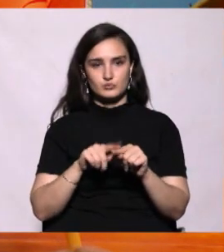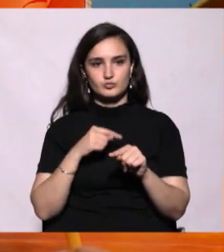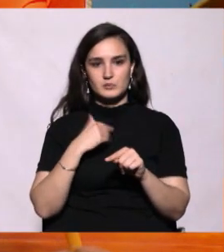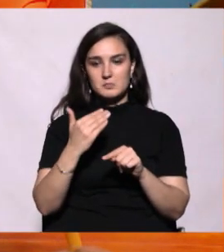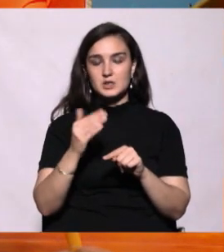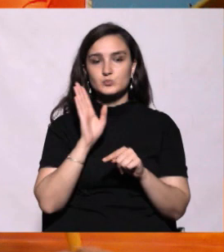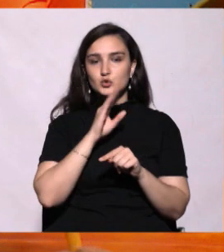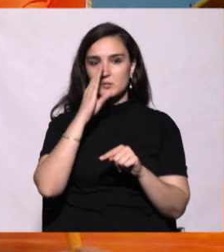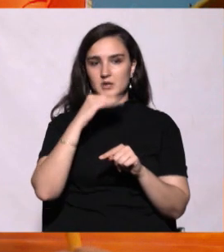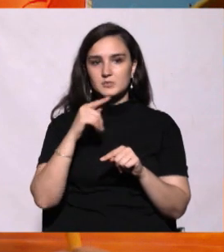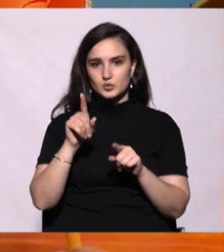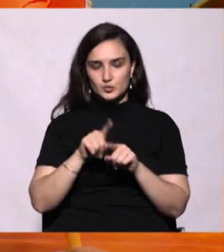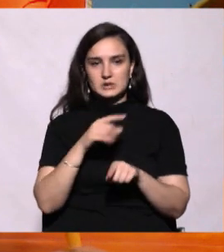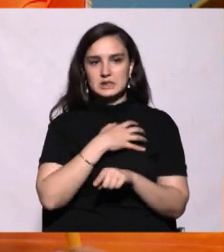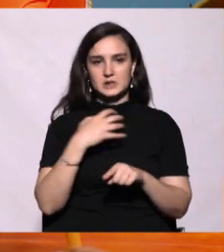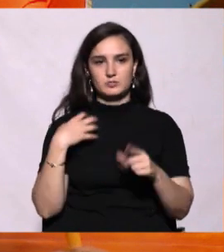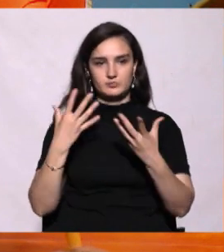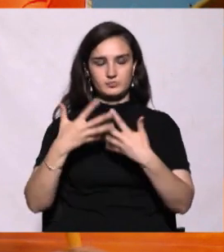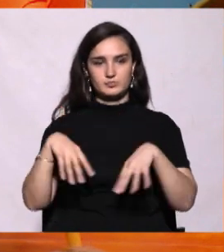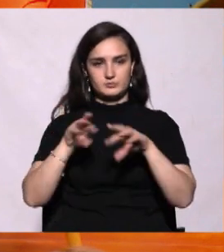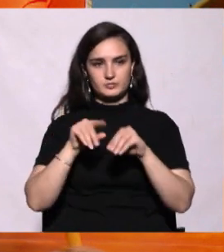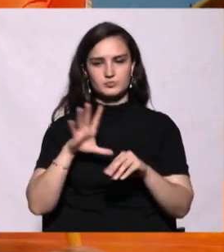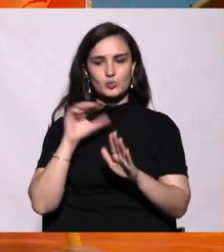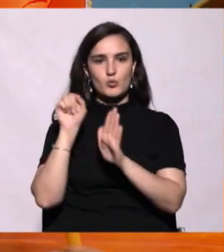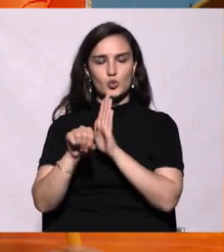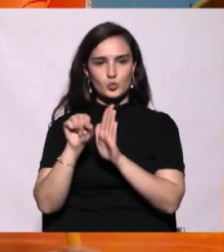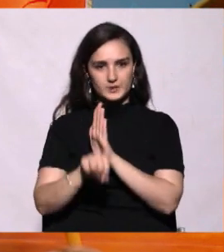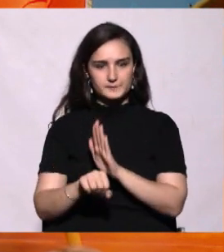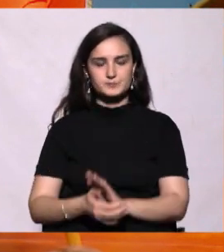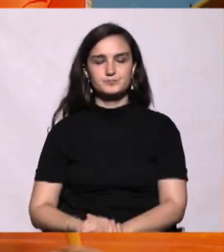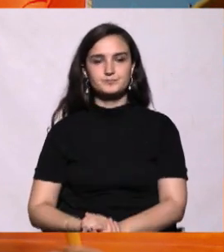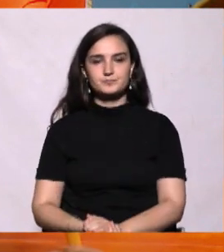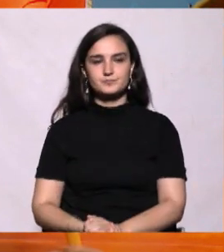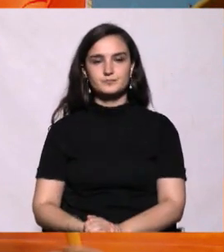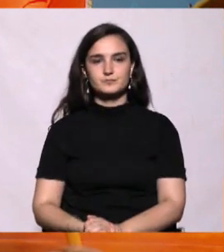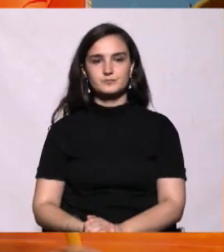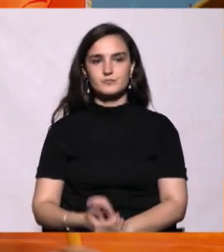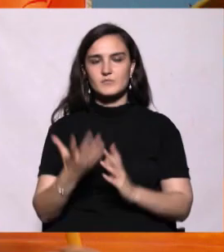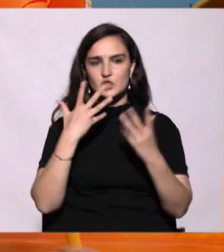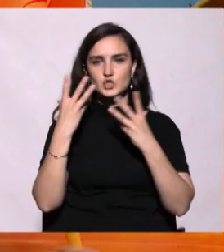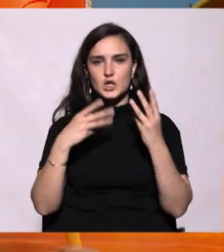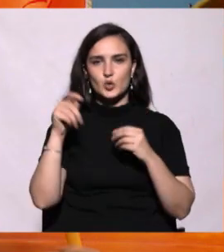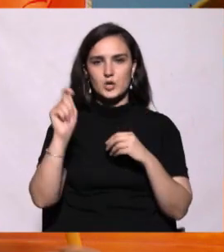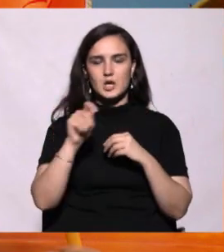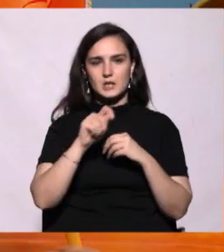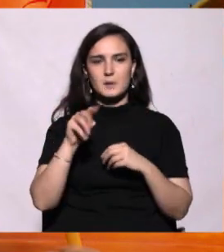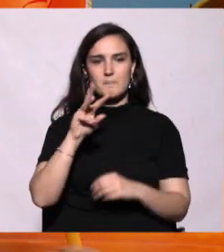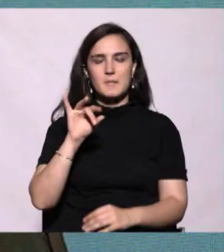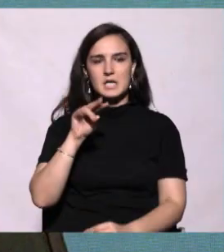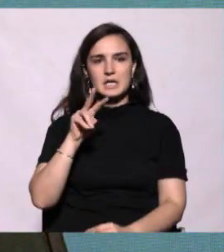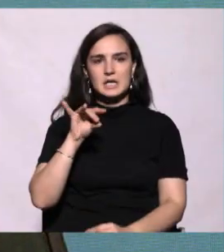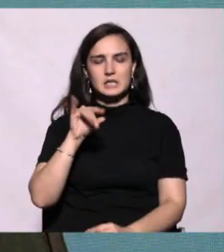parents, who were king and queen before him, were killed, and a wizard named Merlin